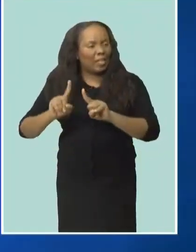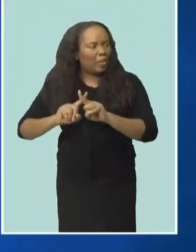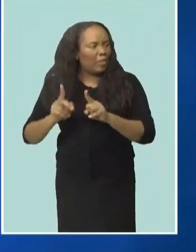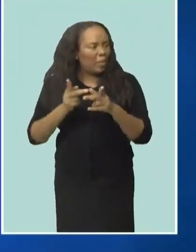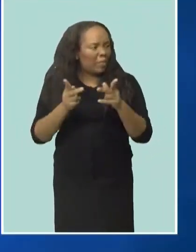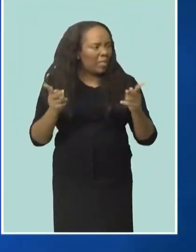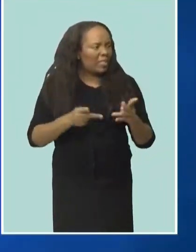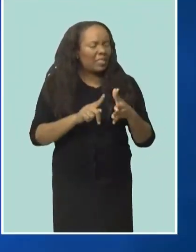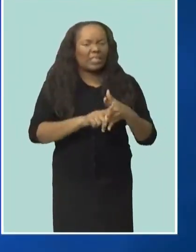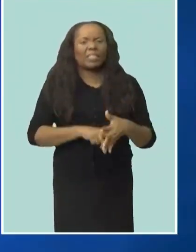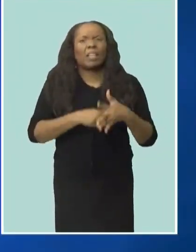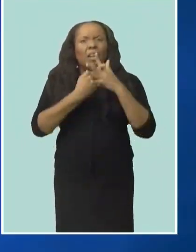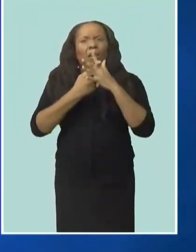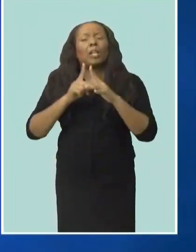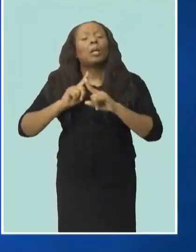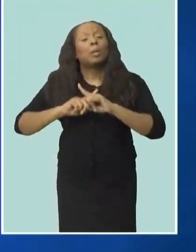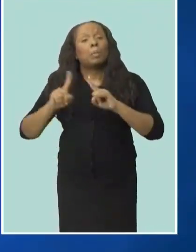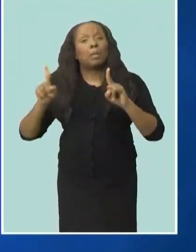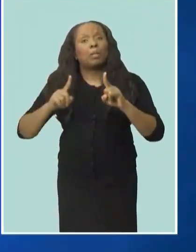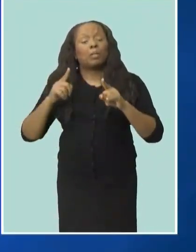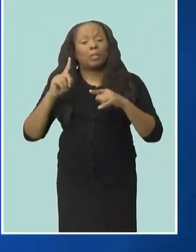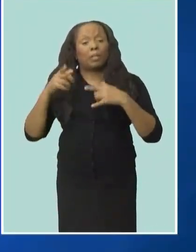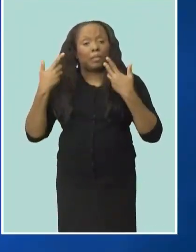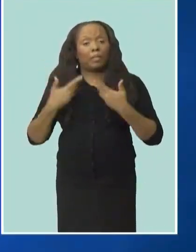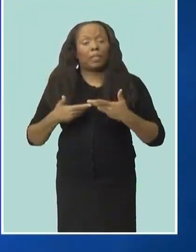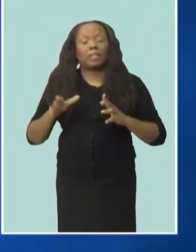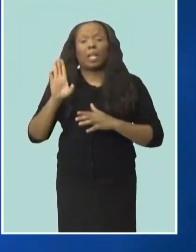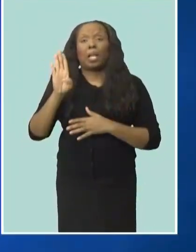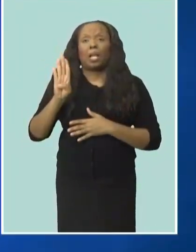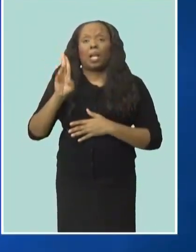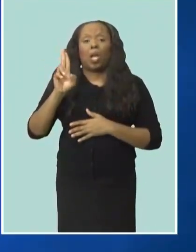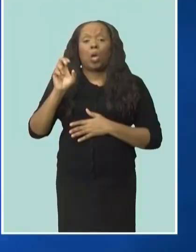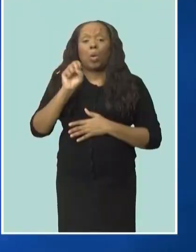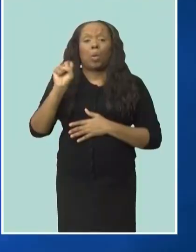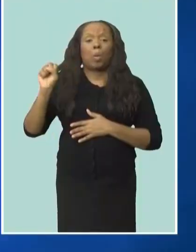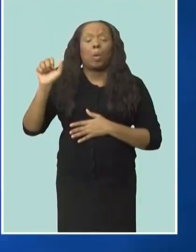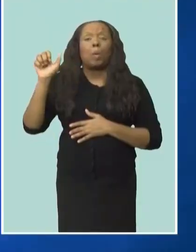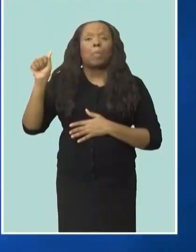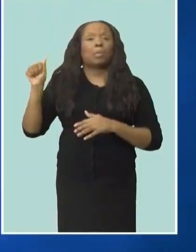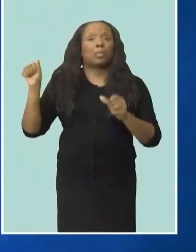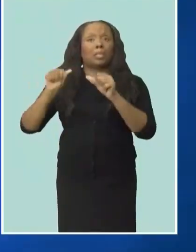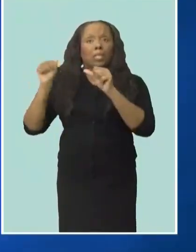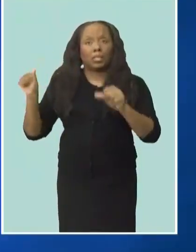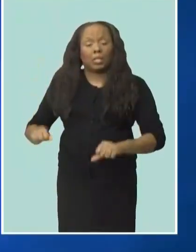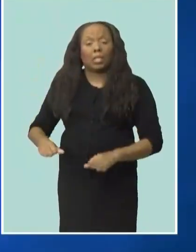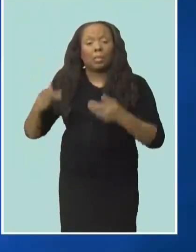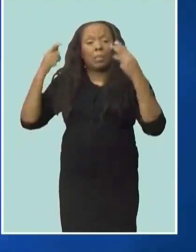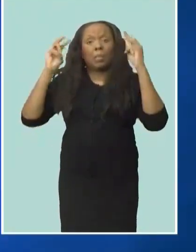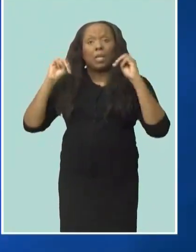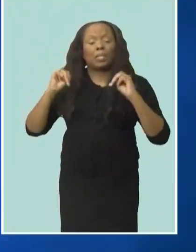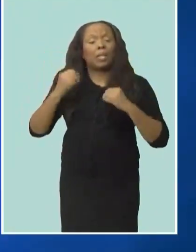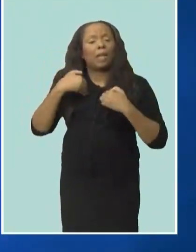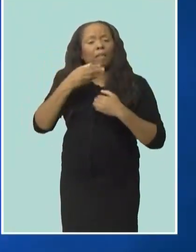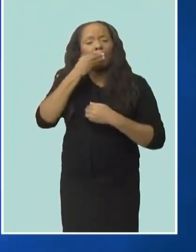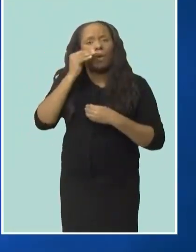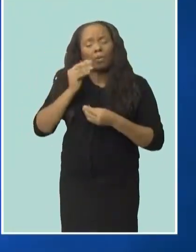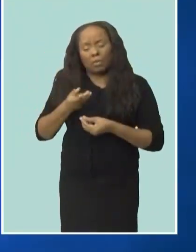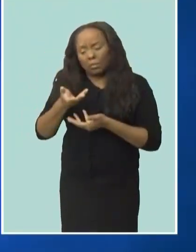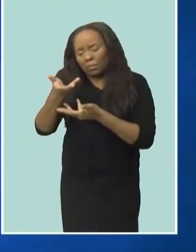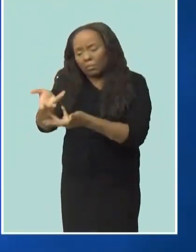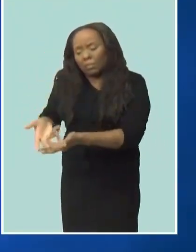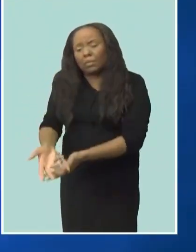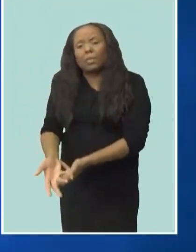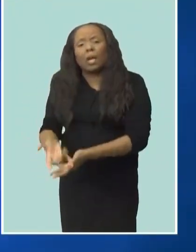culminated at the Bussa statue, where Prime Minister Mia Amor-Motley led off the lane of wreaths to commemorate the significance of the